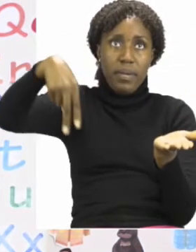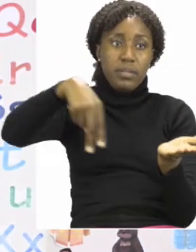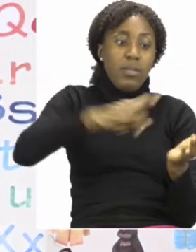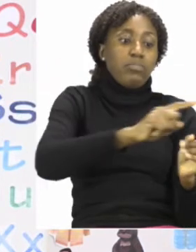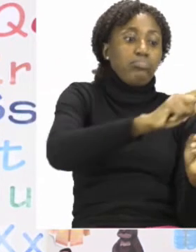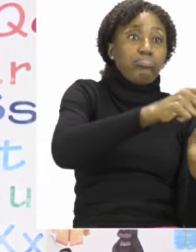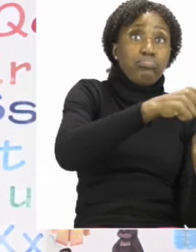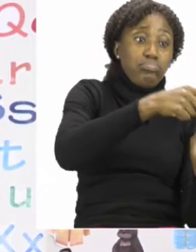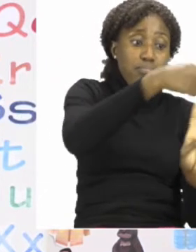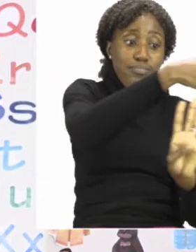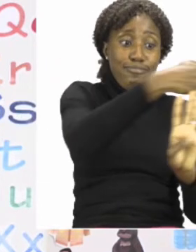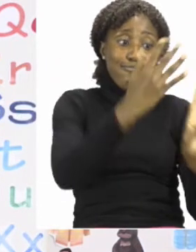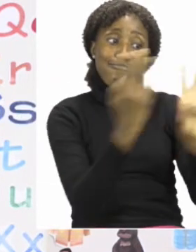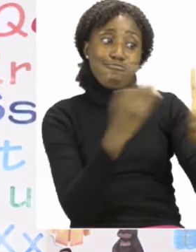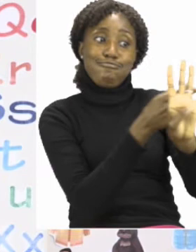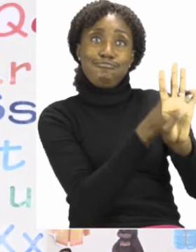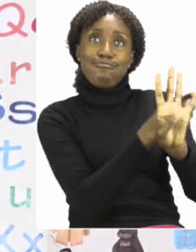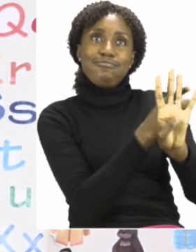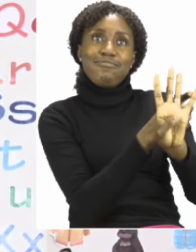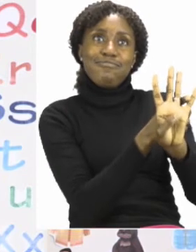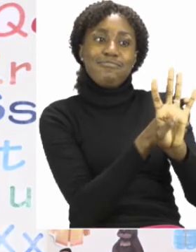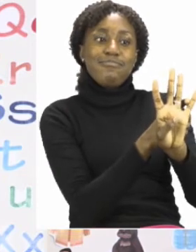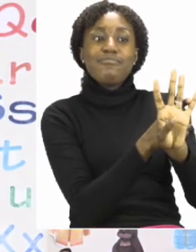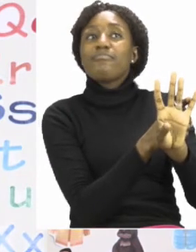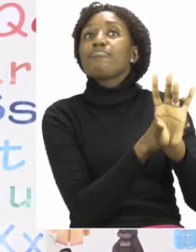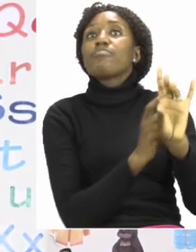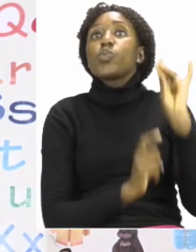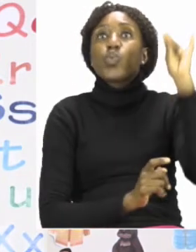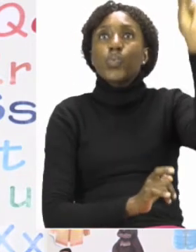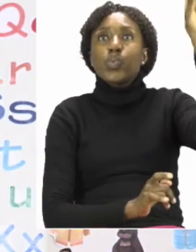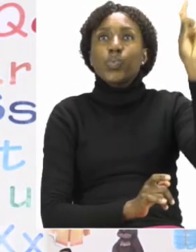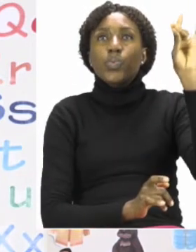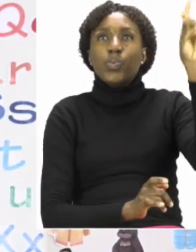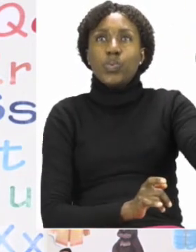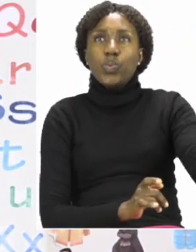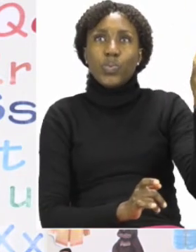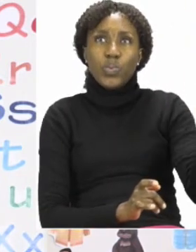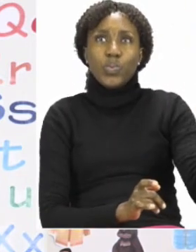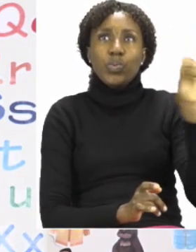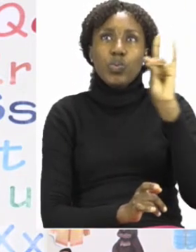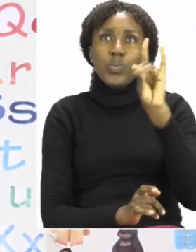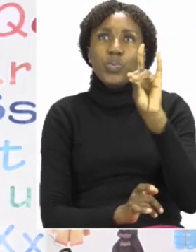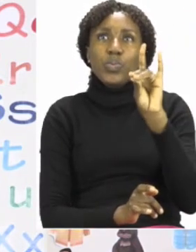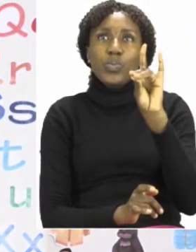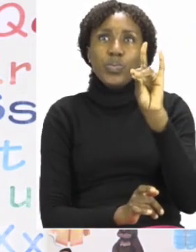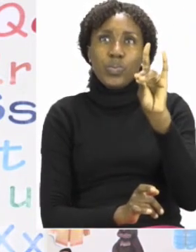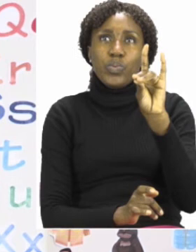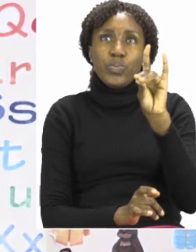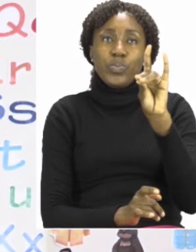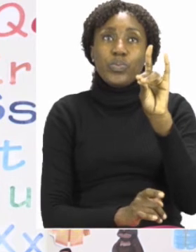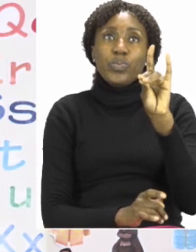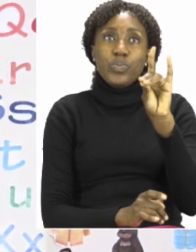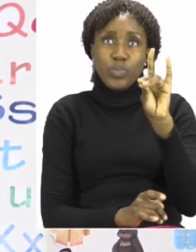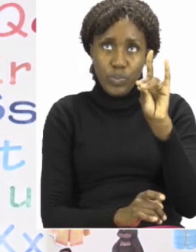our number 1 is the giraffe. So you need to color the animal that is